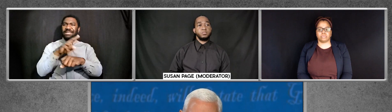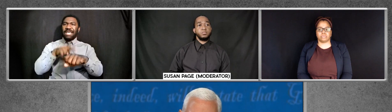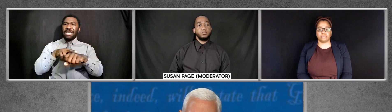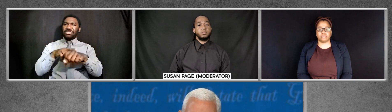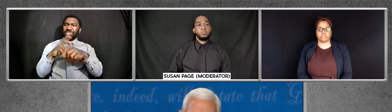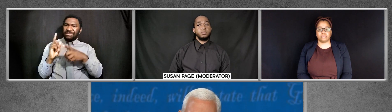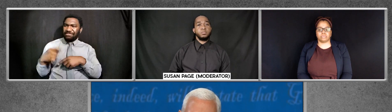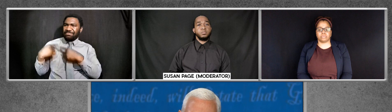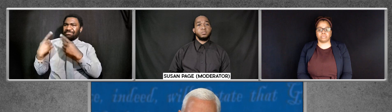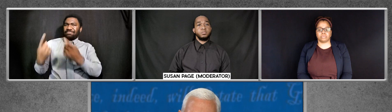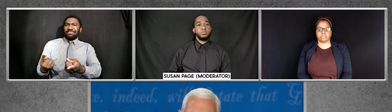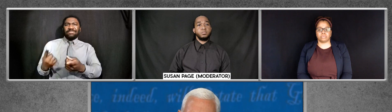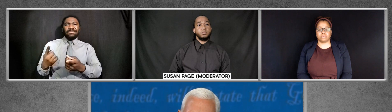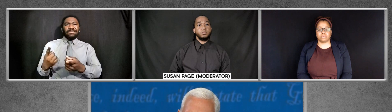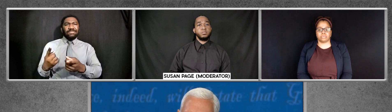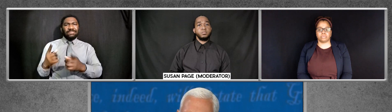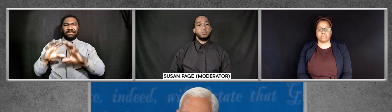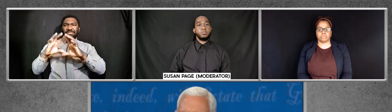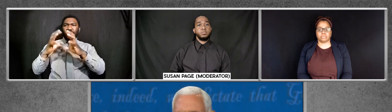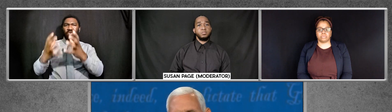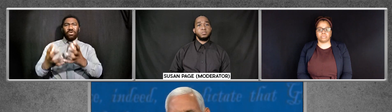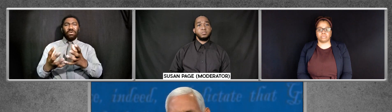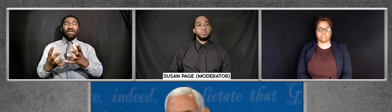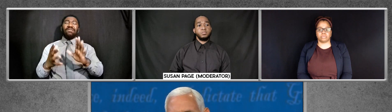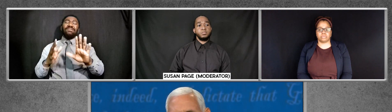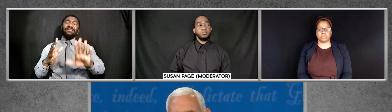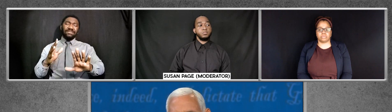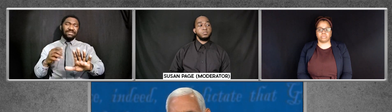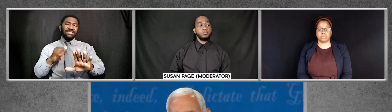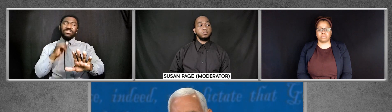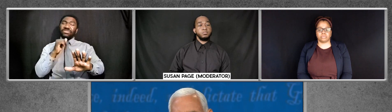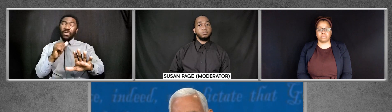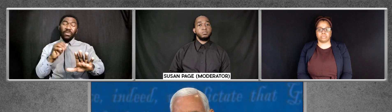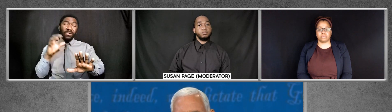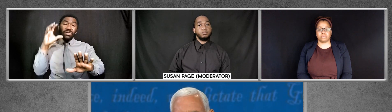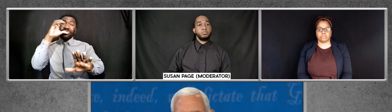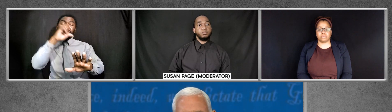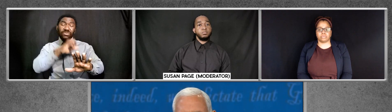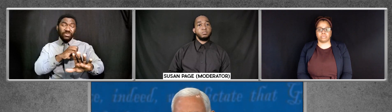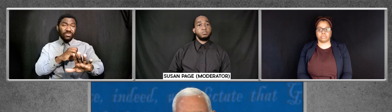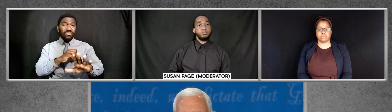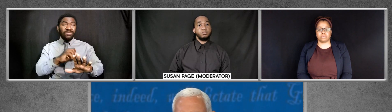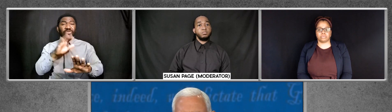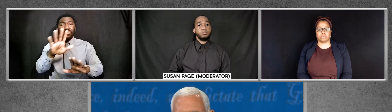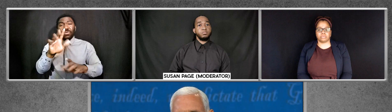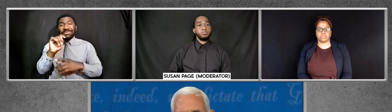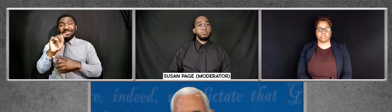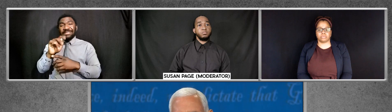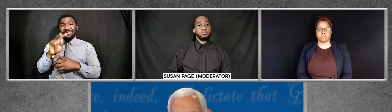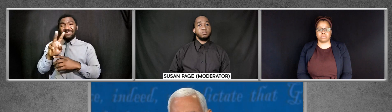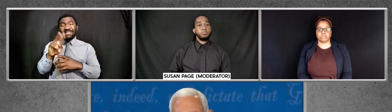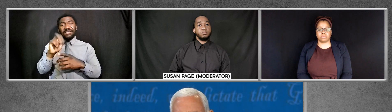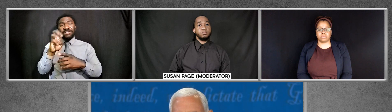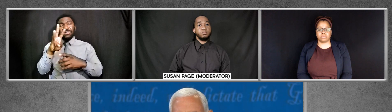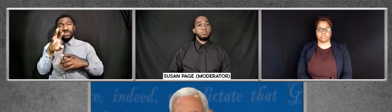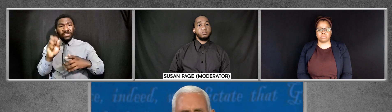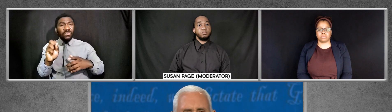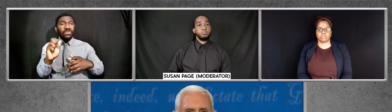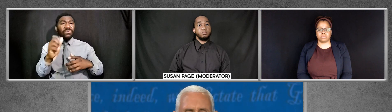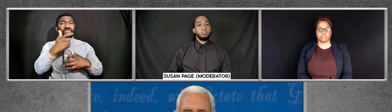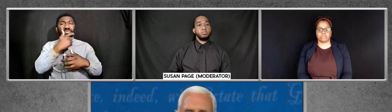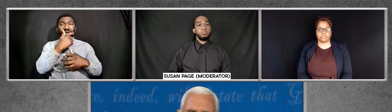you that don't assume that what you're seeing on your local news networks